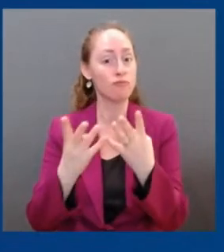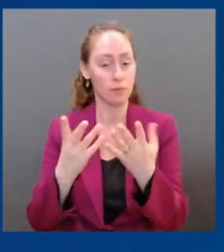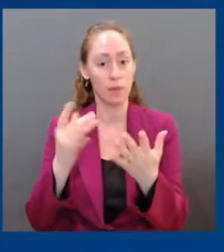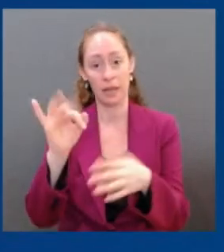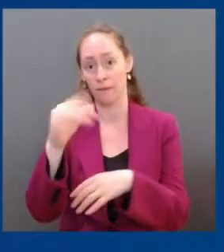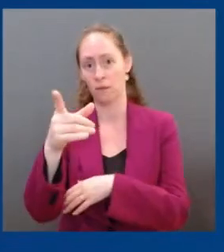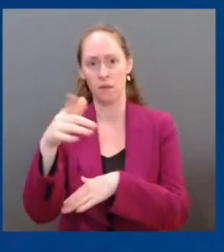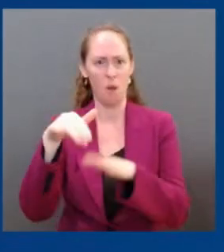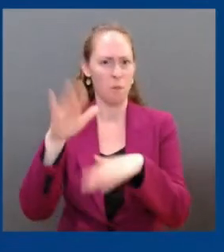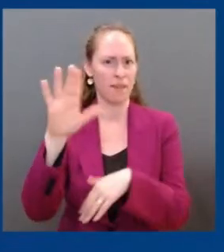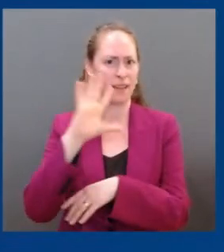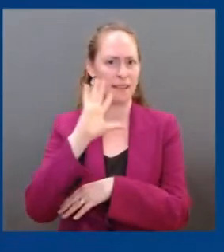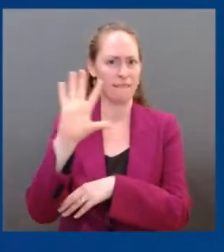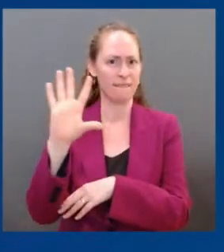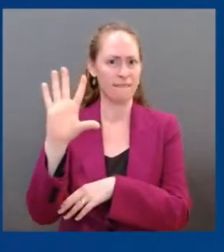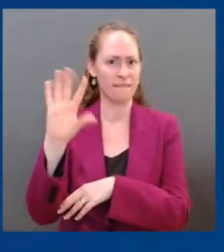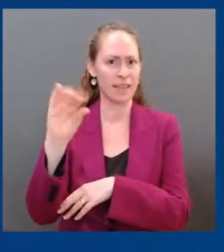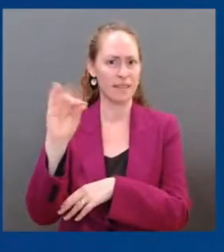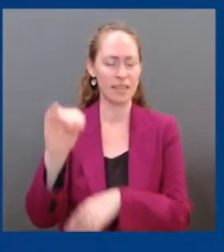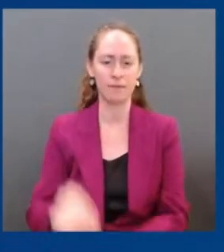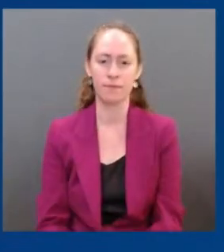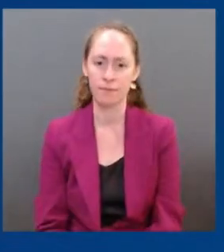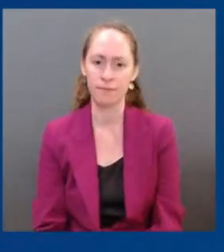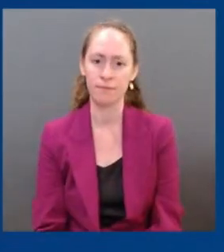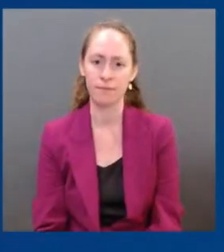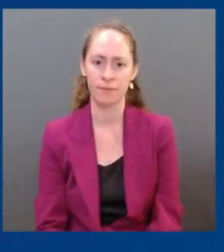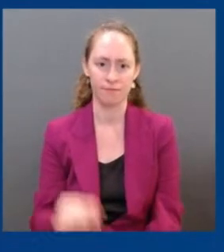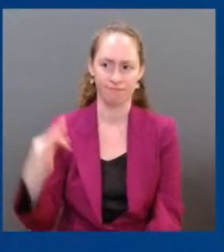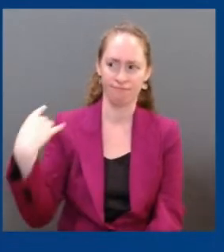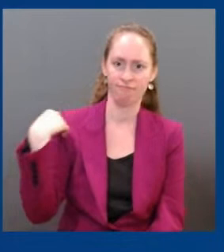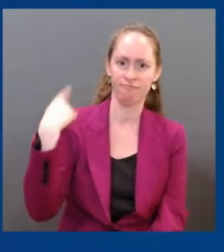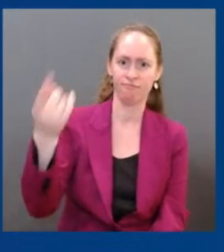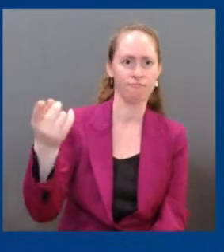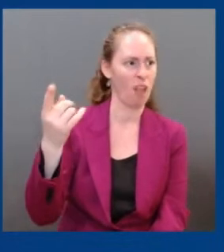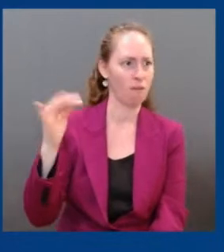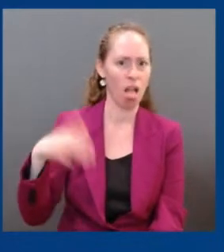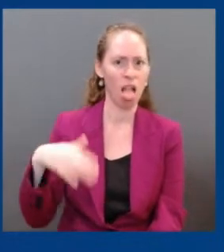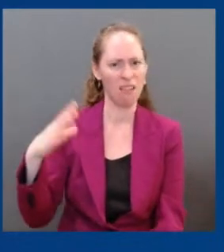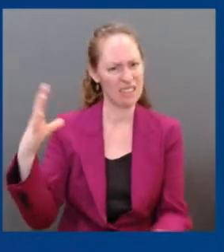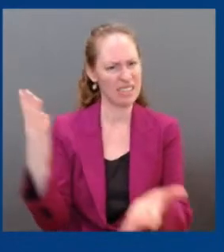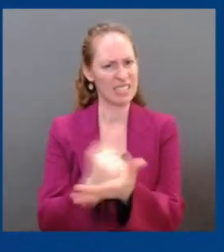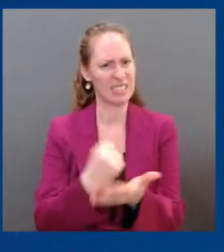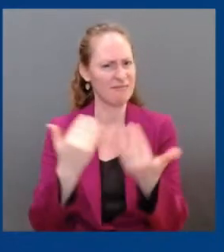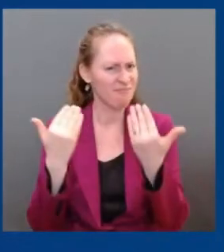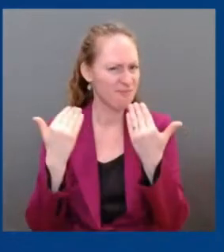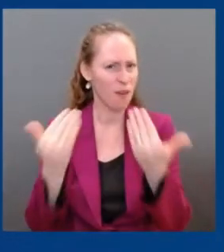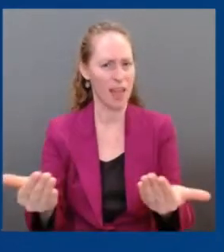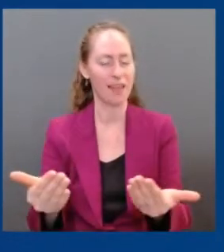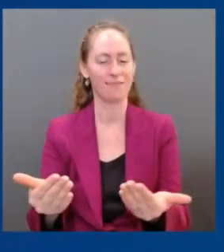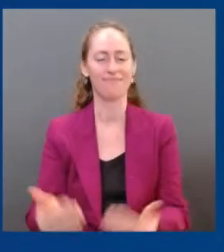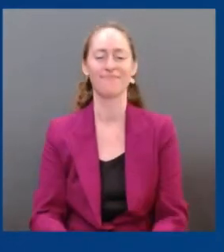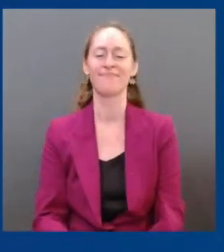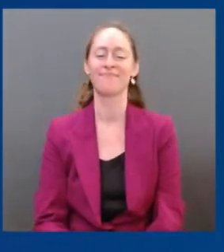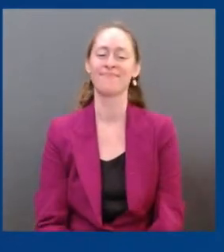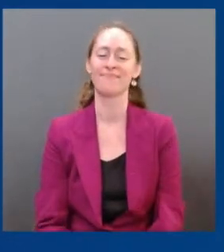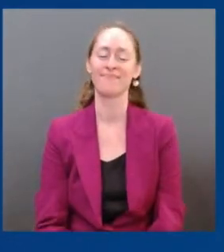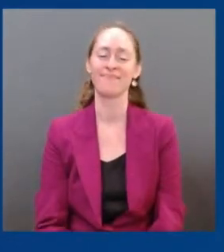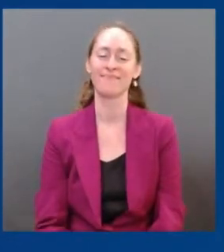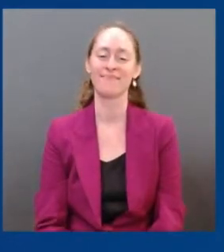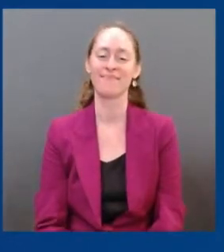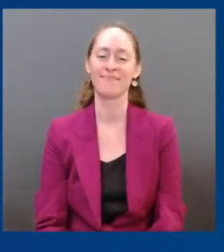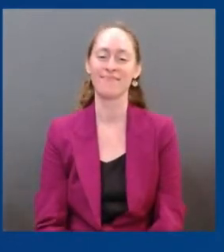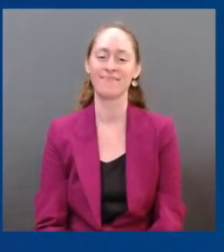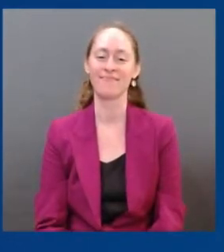ago. Thank you very much. I'll now turn things over to Dr. Fauci. Thank you very much, Dr. Walensky. What I'd like to do over the next